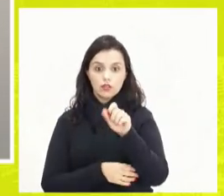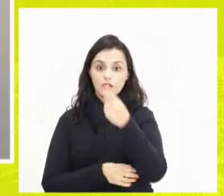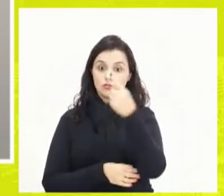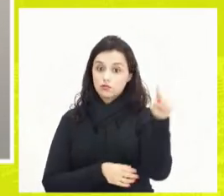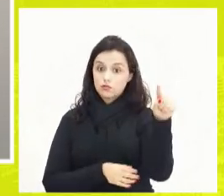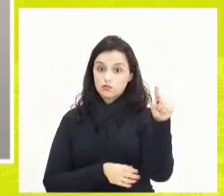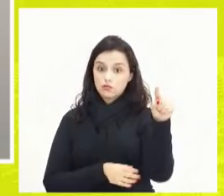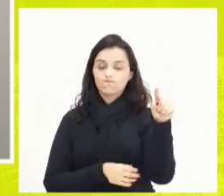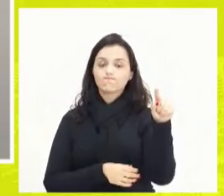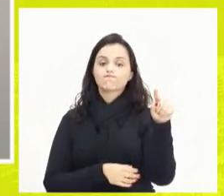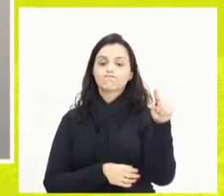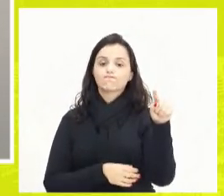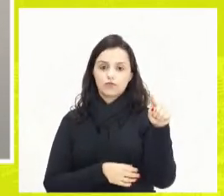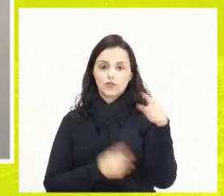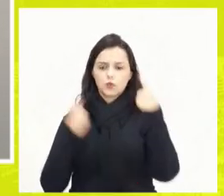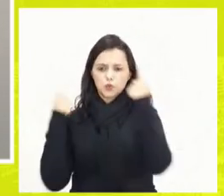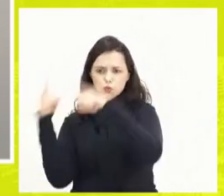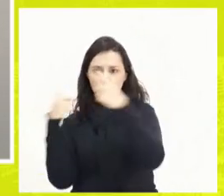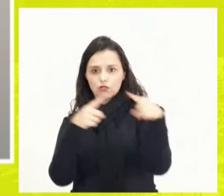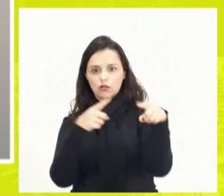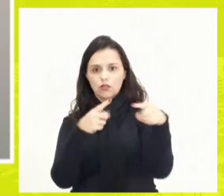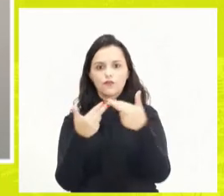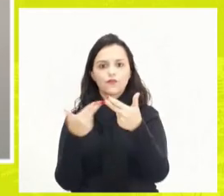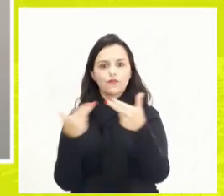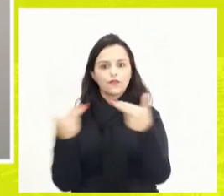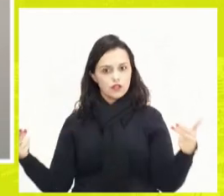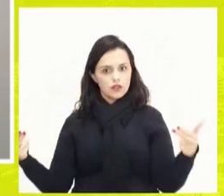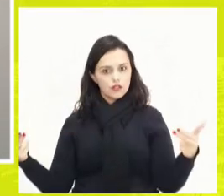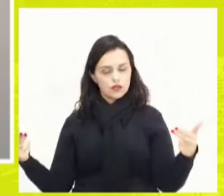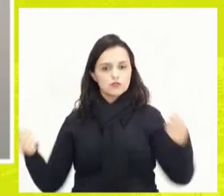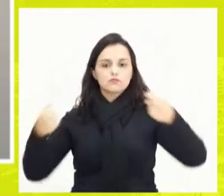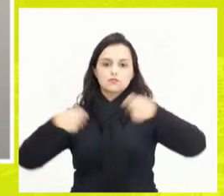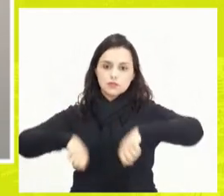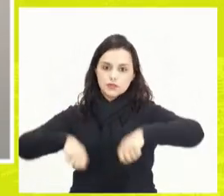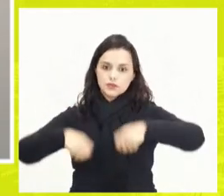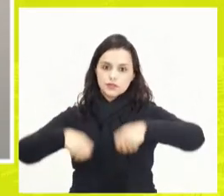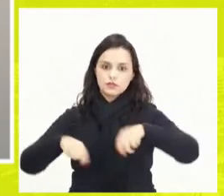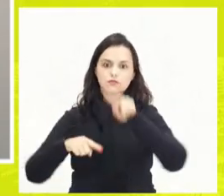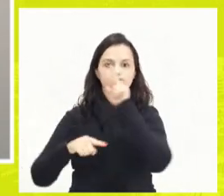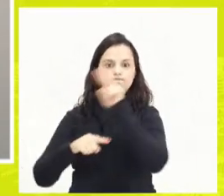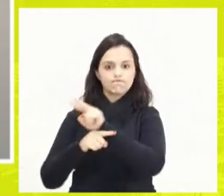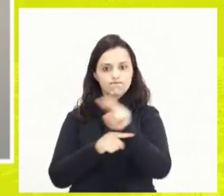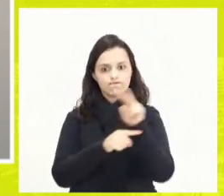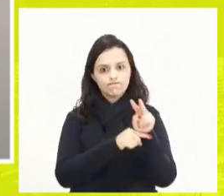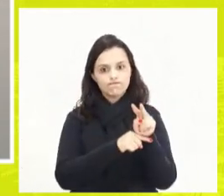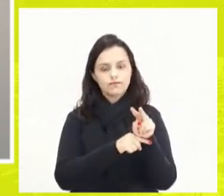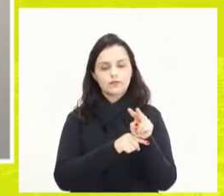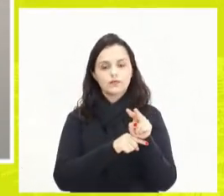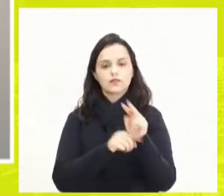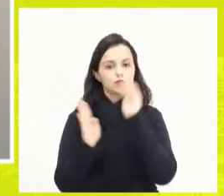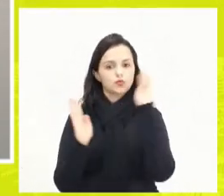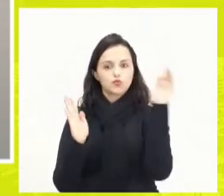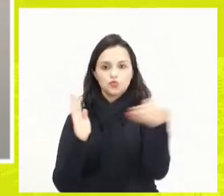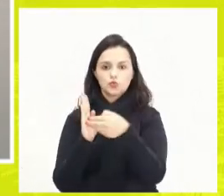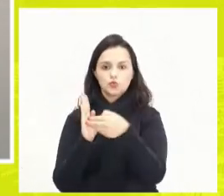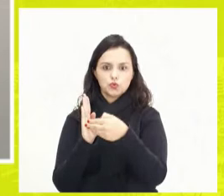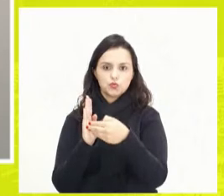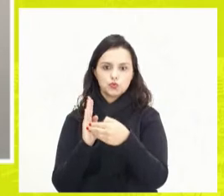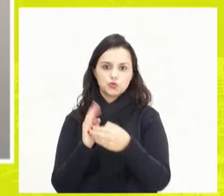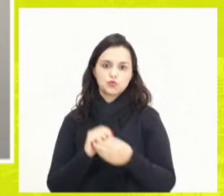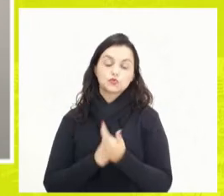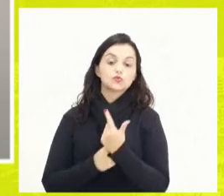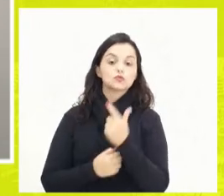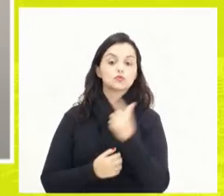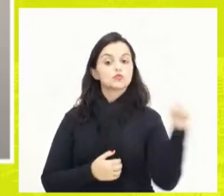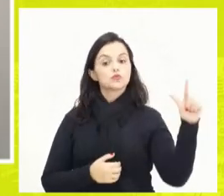course the attacks are different but there must be broad care regarding this another